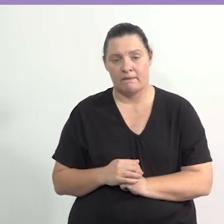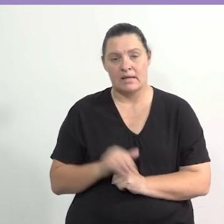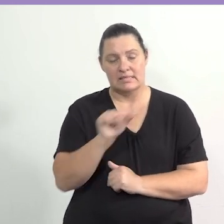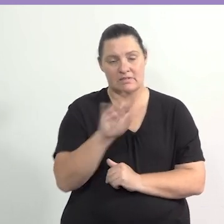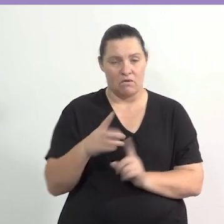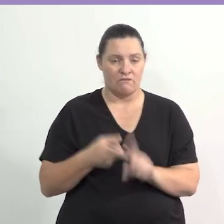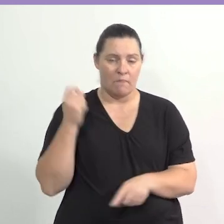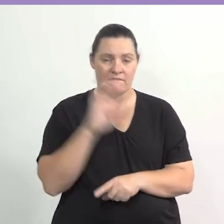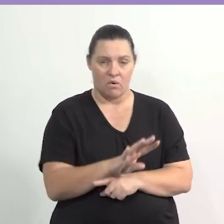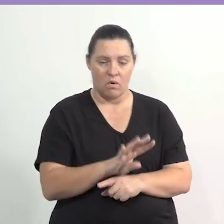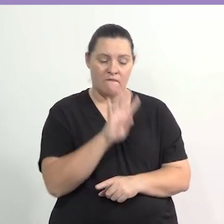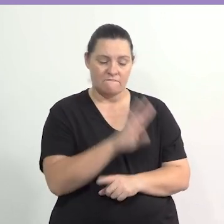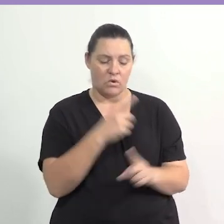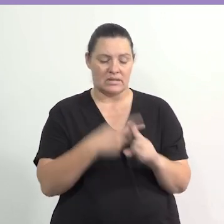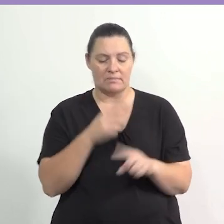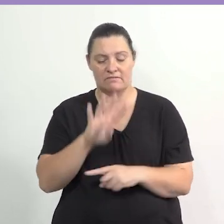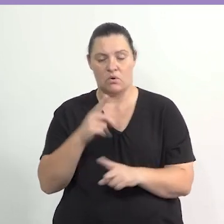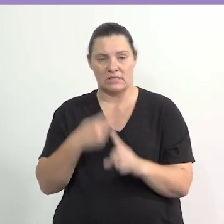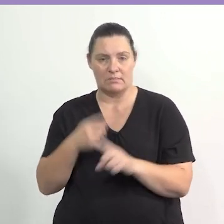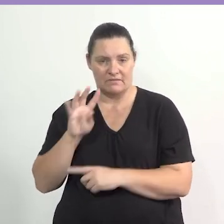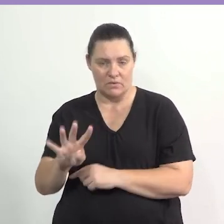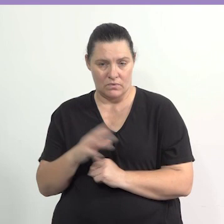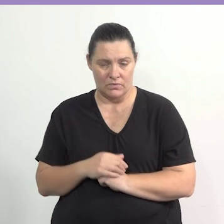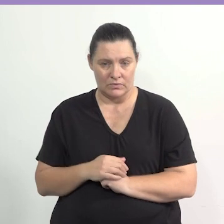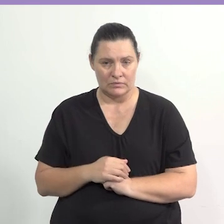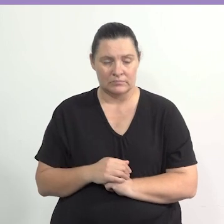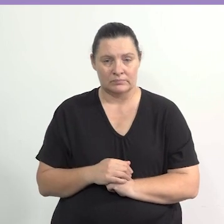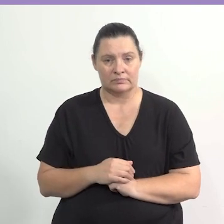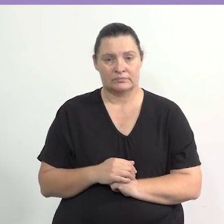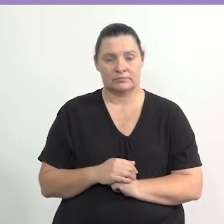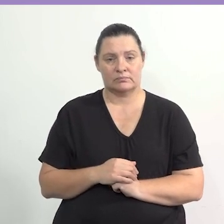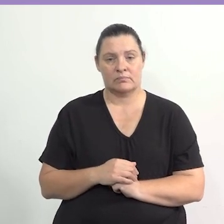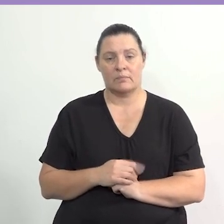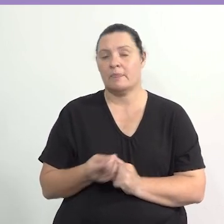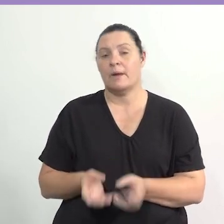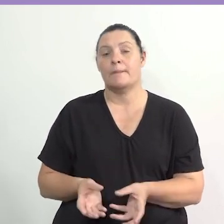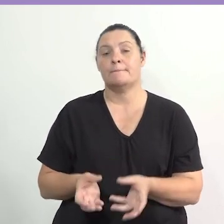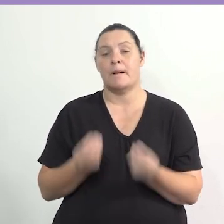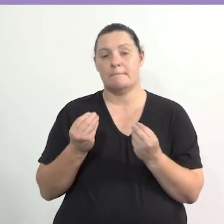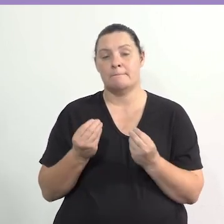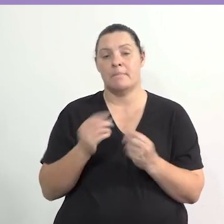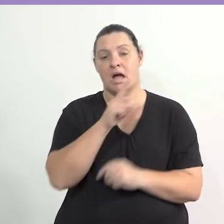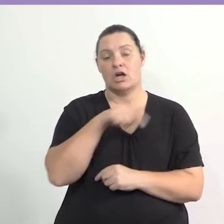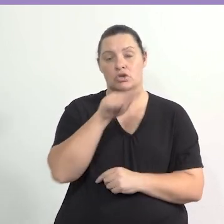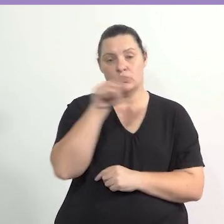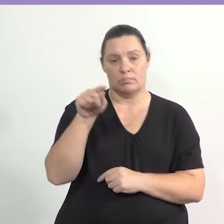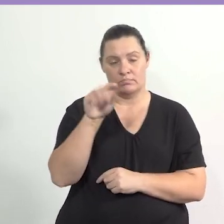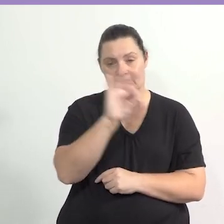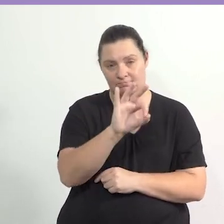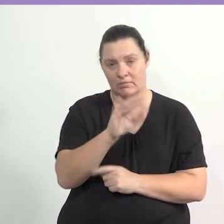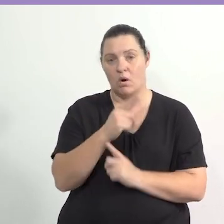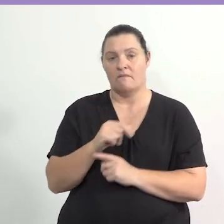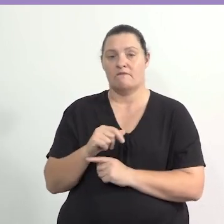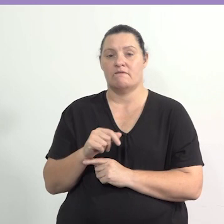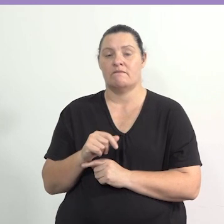64 comes from 4 multiplied by 4 multiplied by 4. And that will give us the cube root